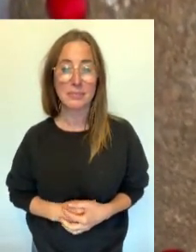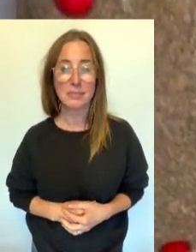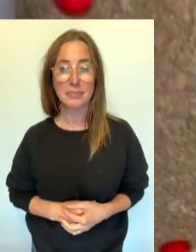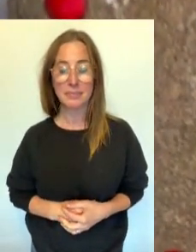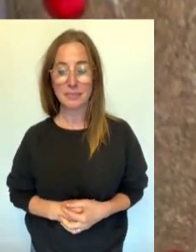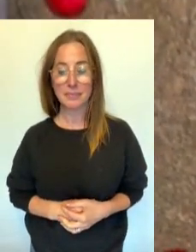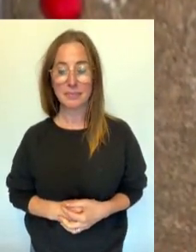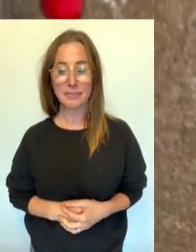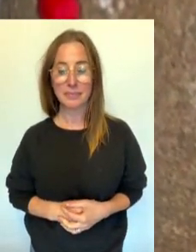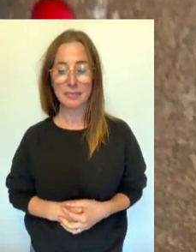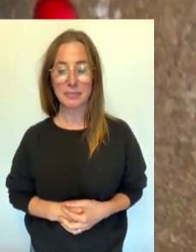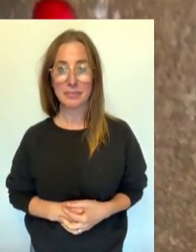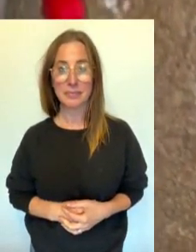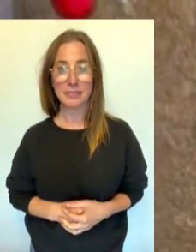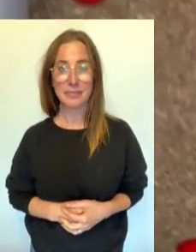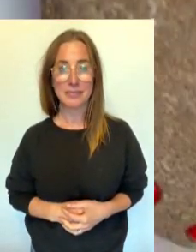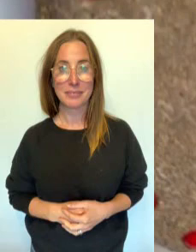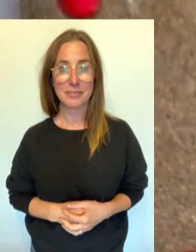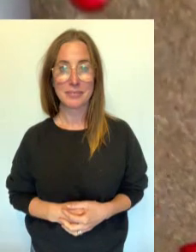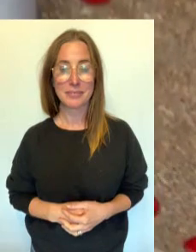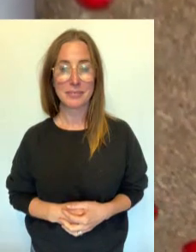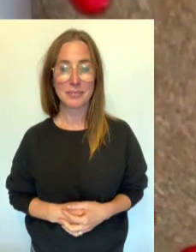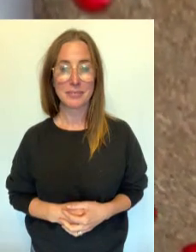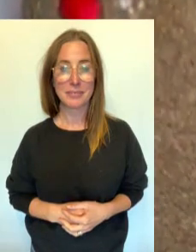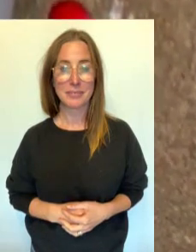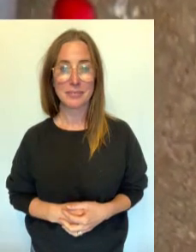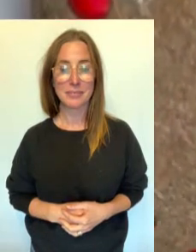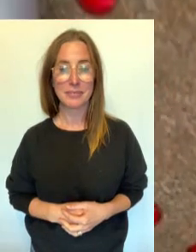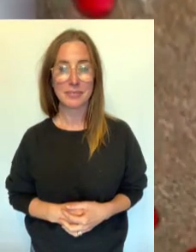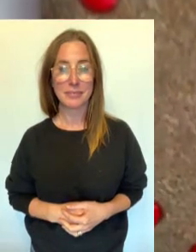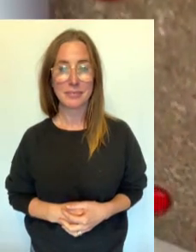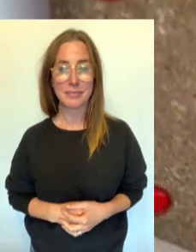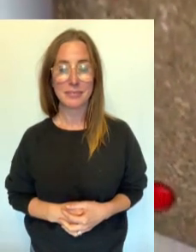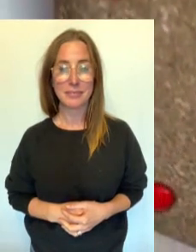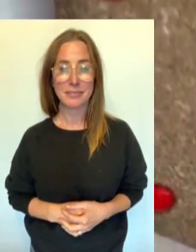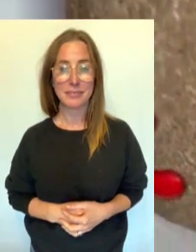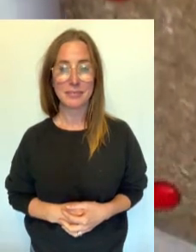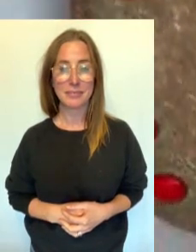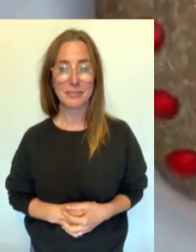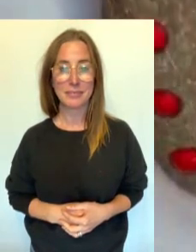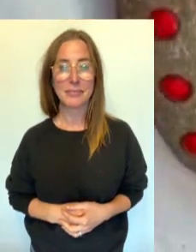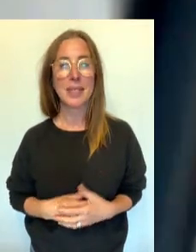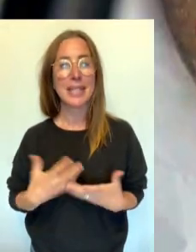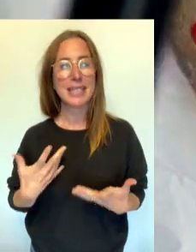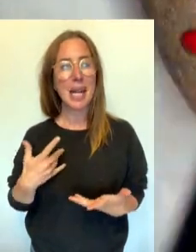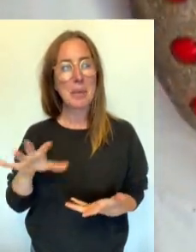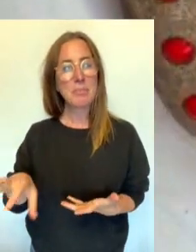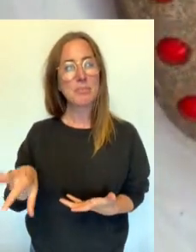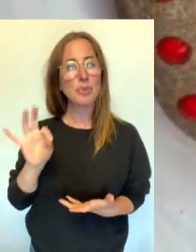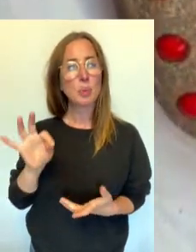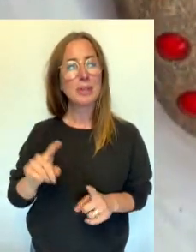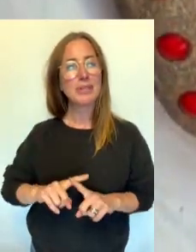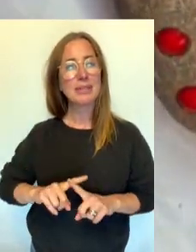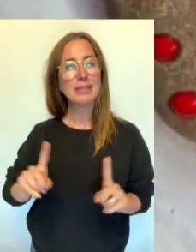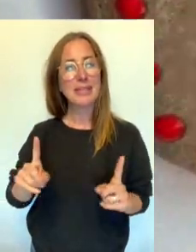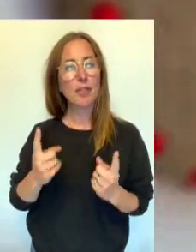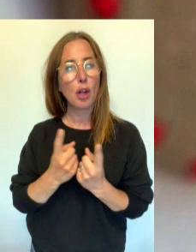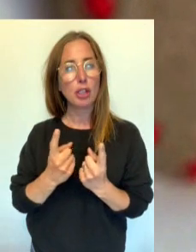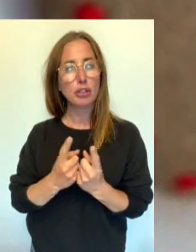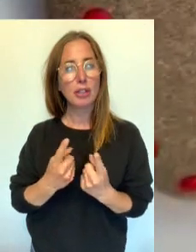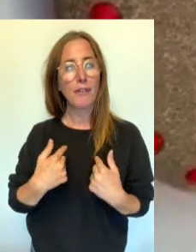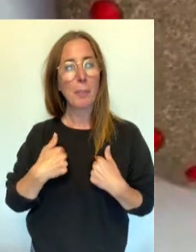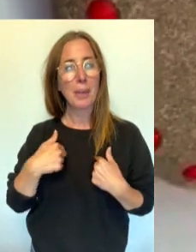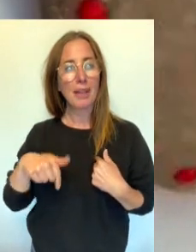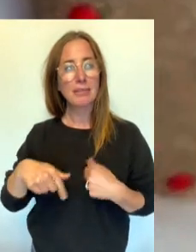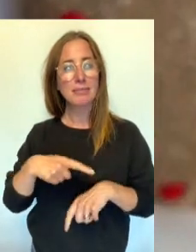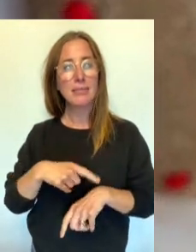Okay, and I'm going to just pick up a slightly different kind of object. So here we've got just a pencil. Sorry,